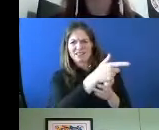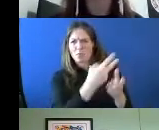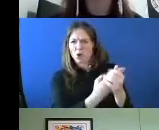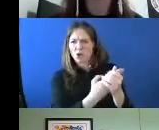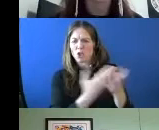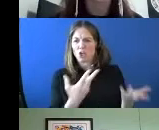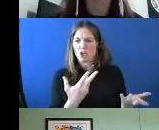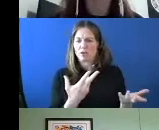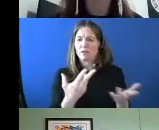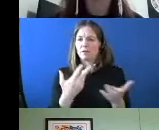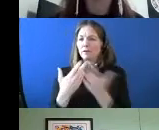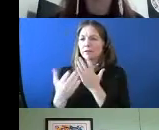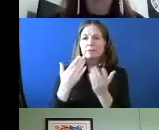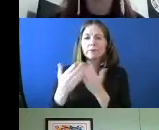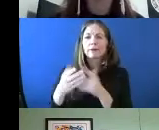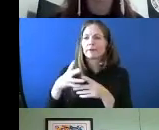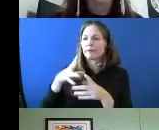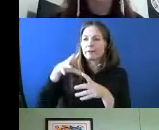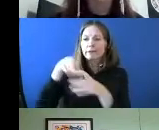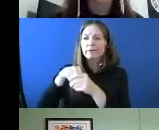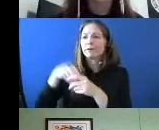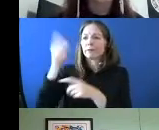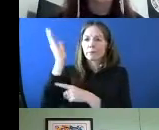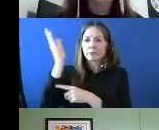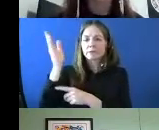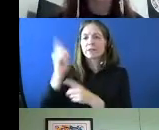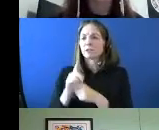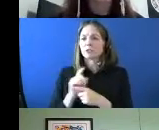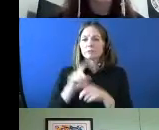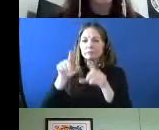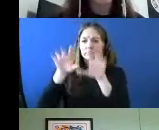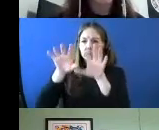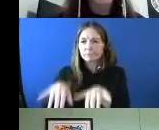our presentations, we're paying them appropriately.